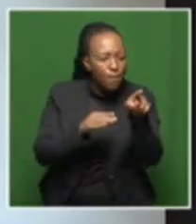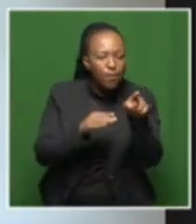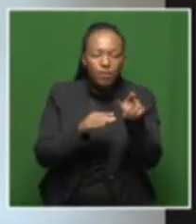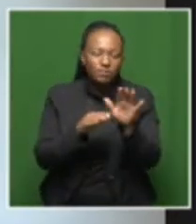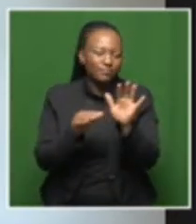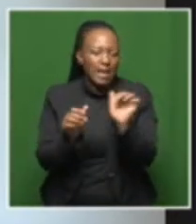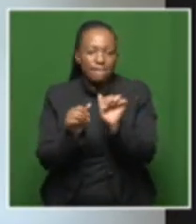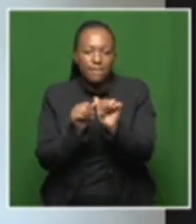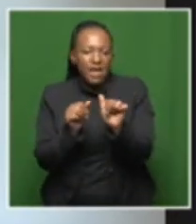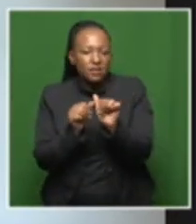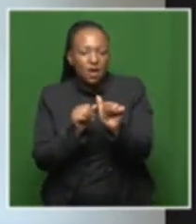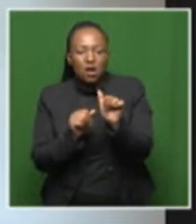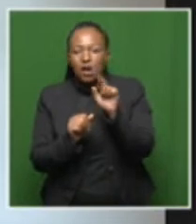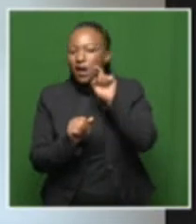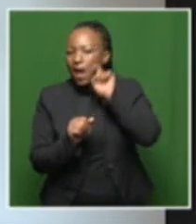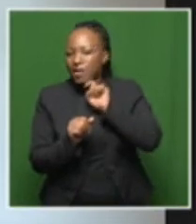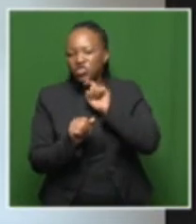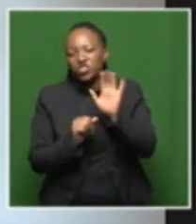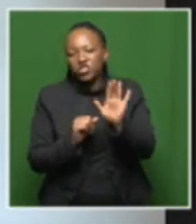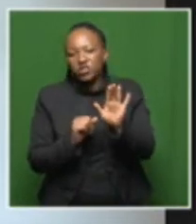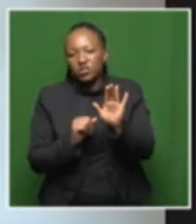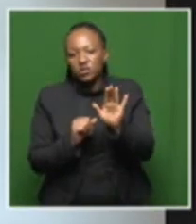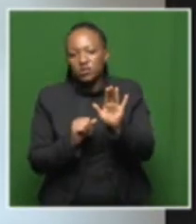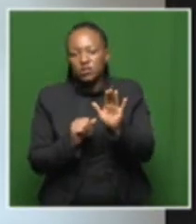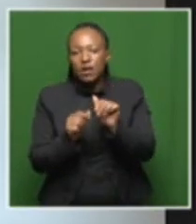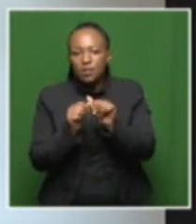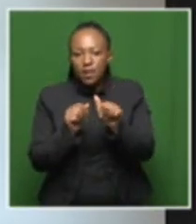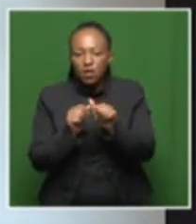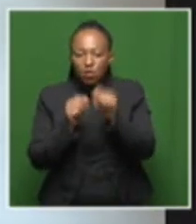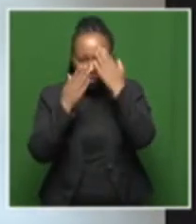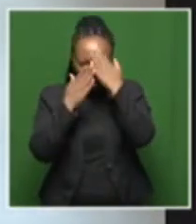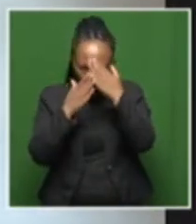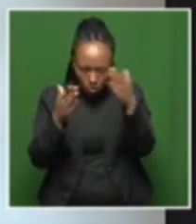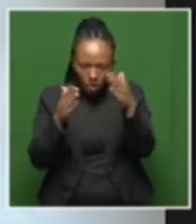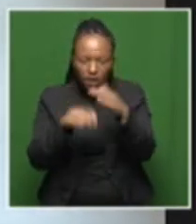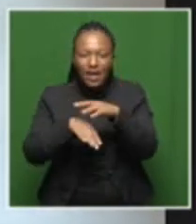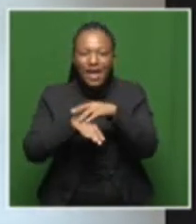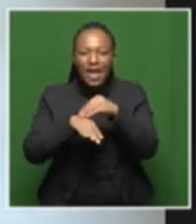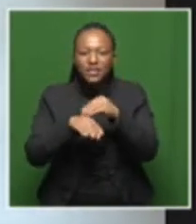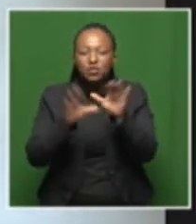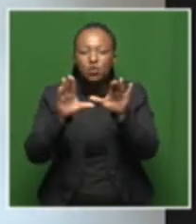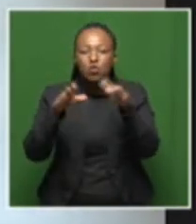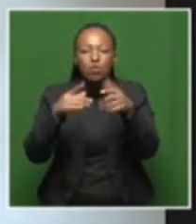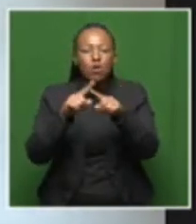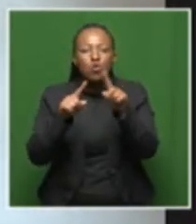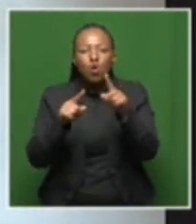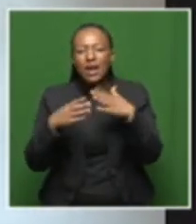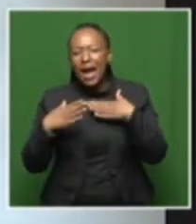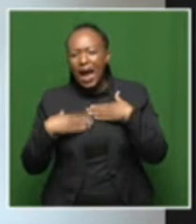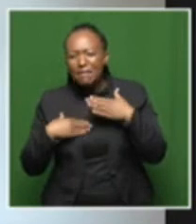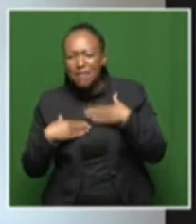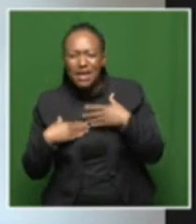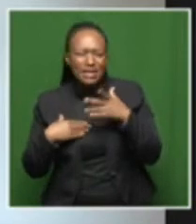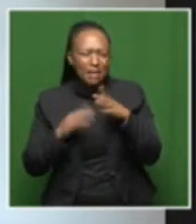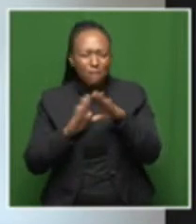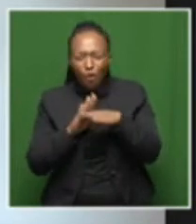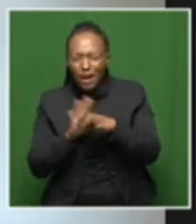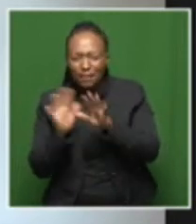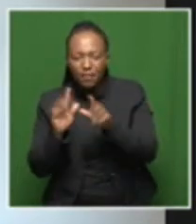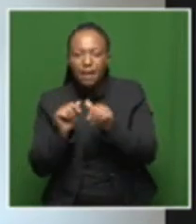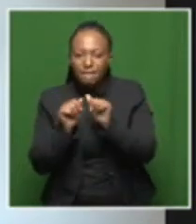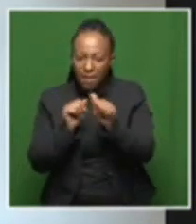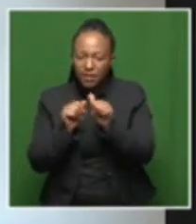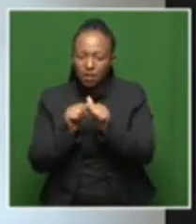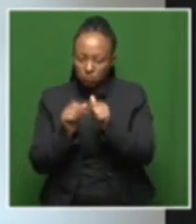far better to go as quickly as possible through the general age groups and to not spend time on the administration of the program, rather on